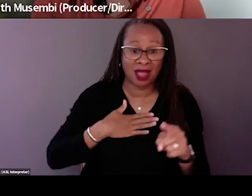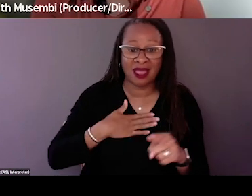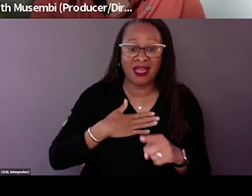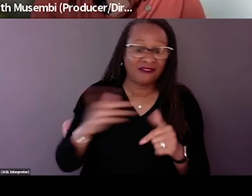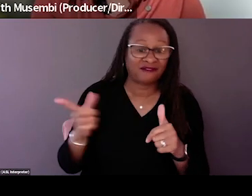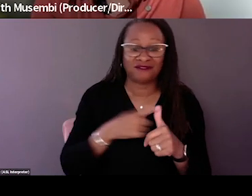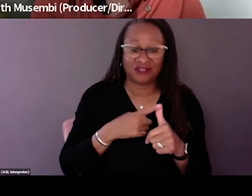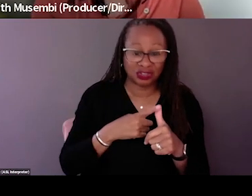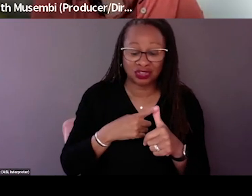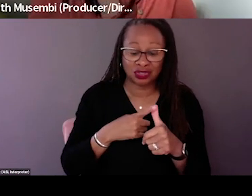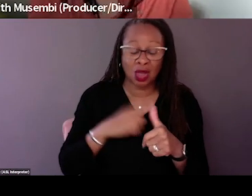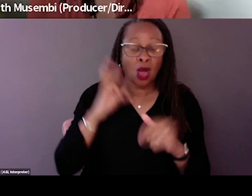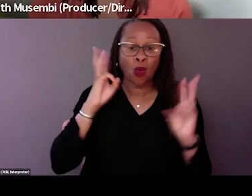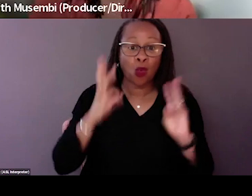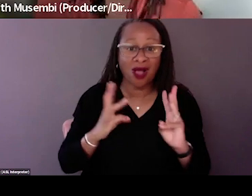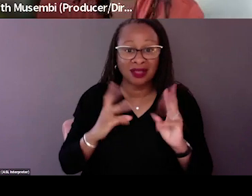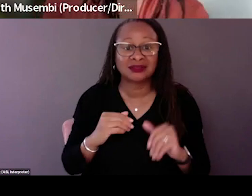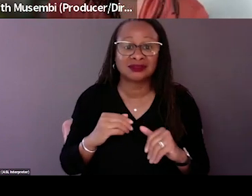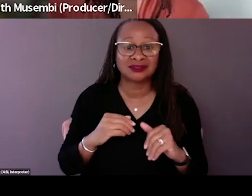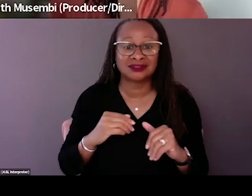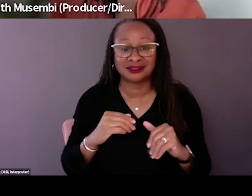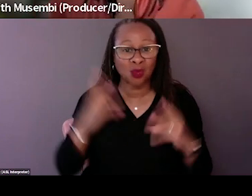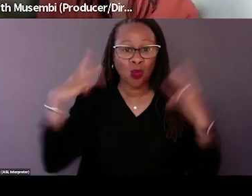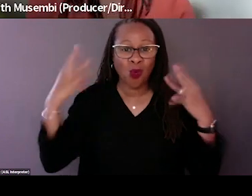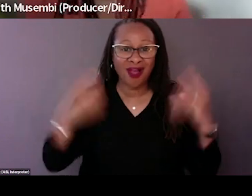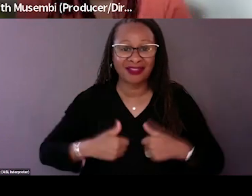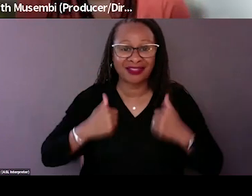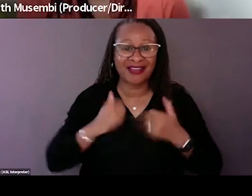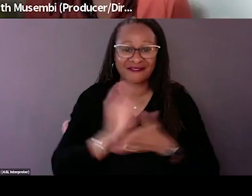badge because there wasn't a camera woman one.